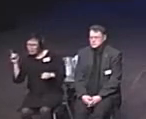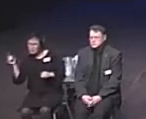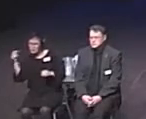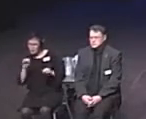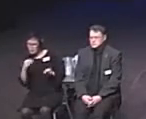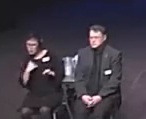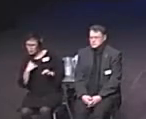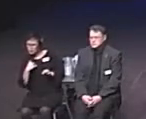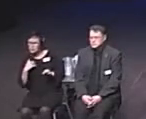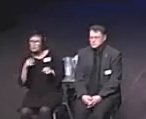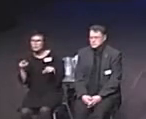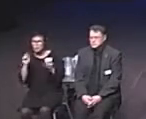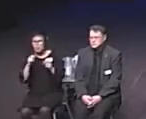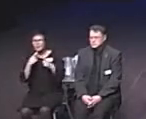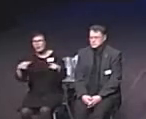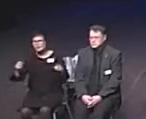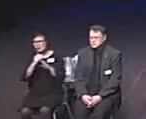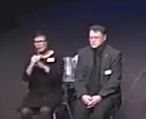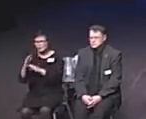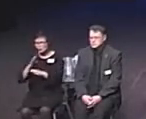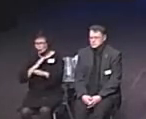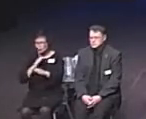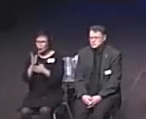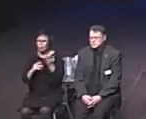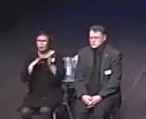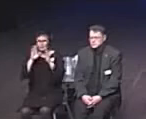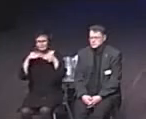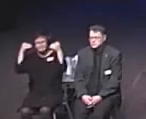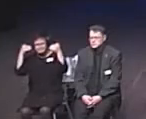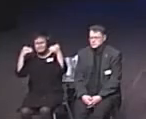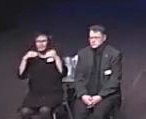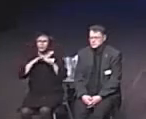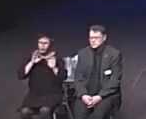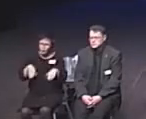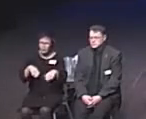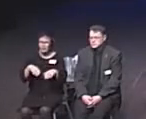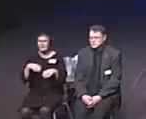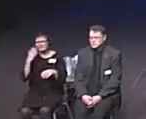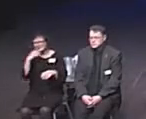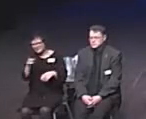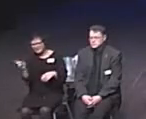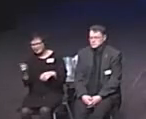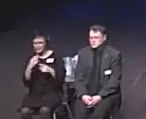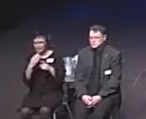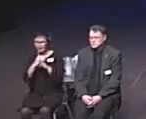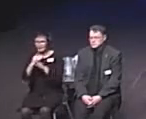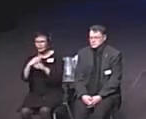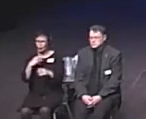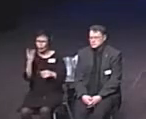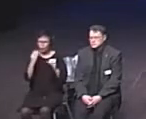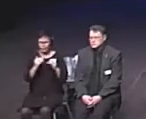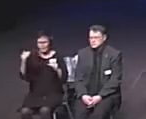lot of different kinds of evaluation, both these like happy mouth and you know, just three